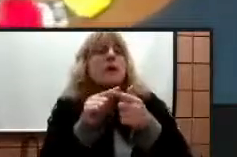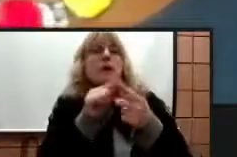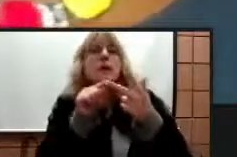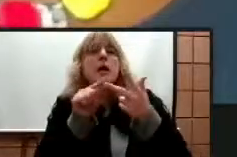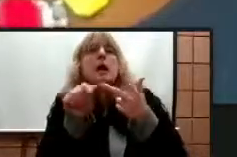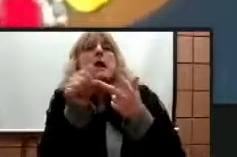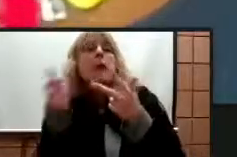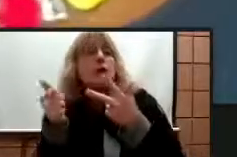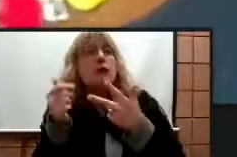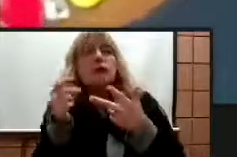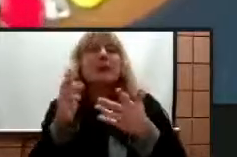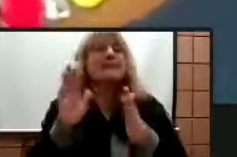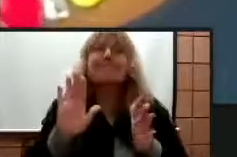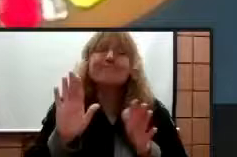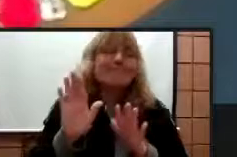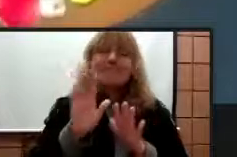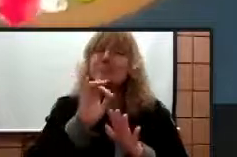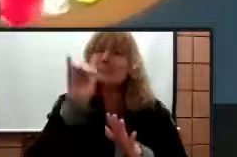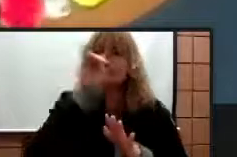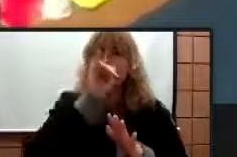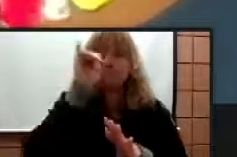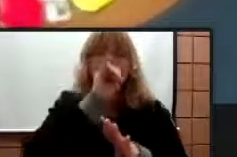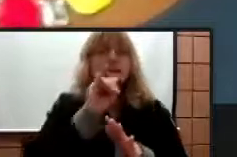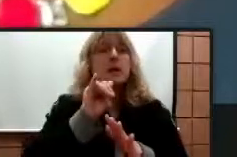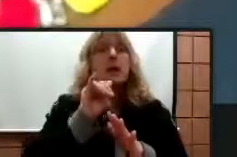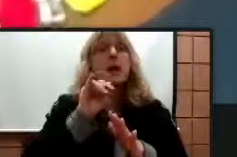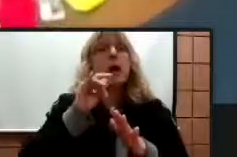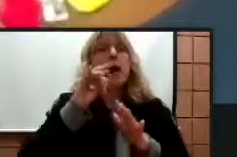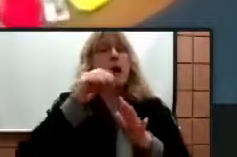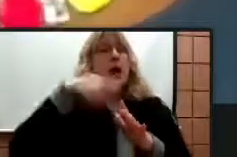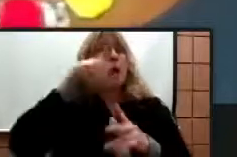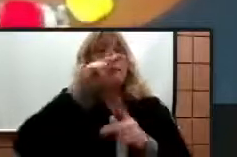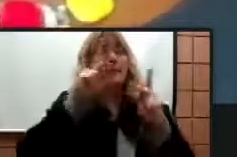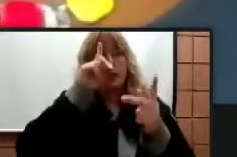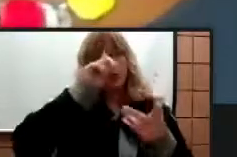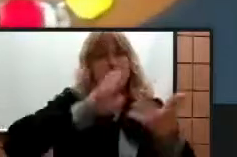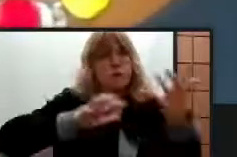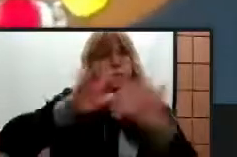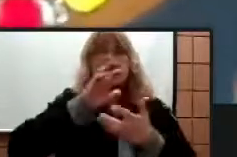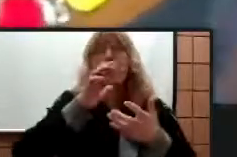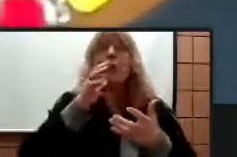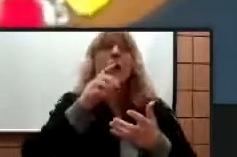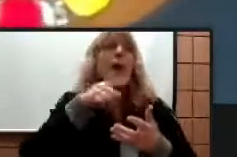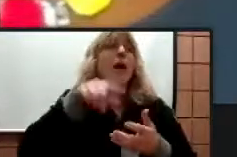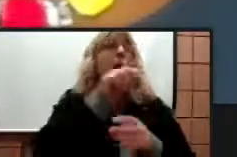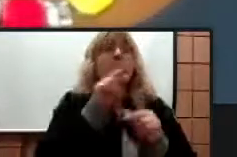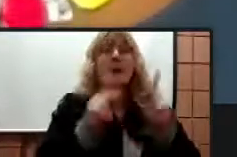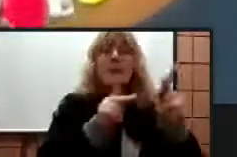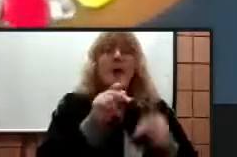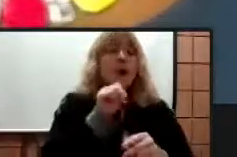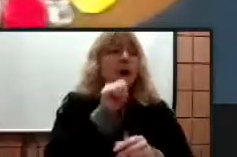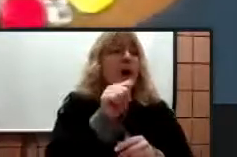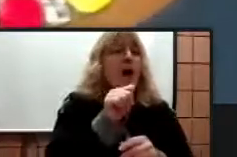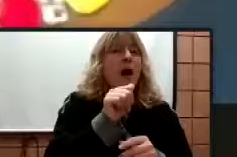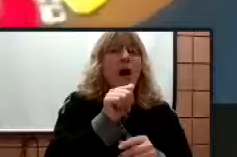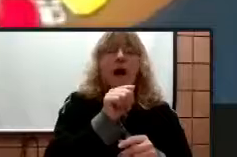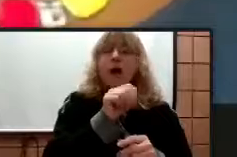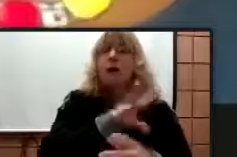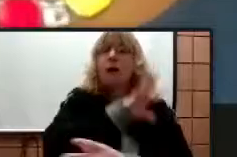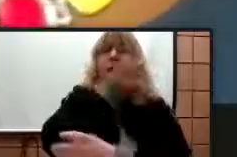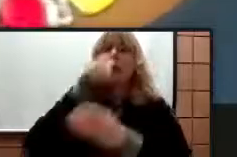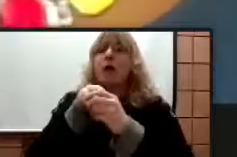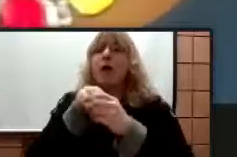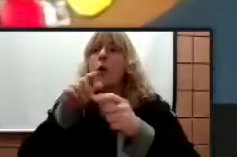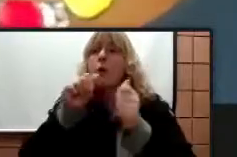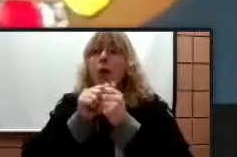quite confusing. I realize that the average citizen is not caught up in this. We're not looking at bills. We're not